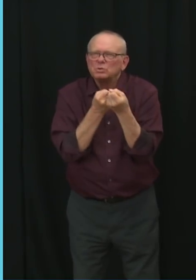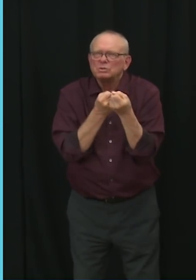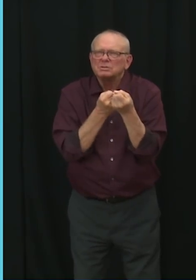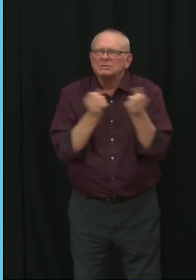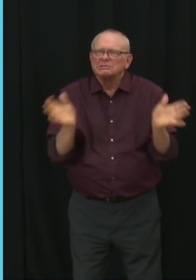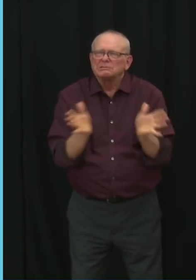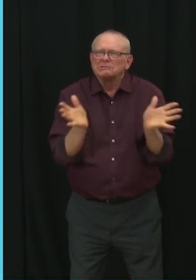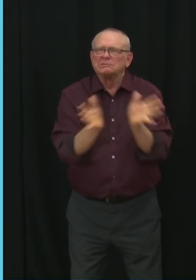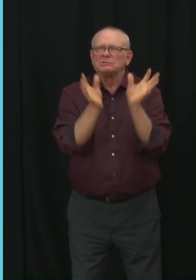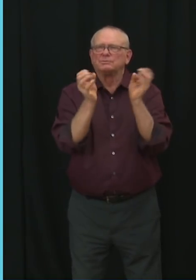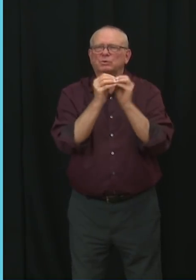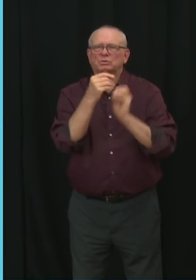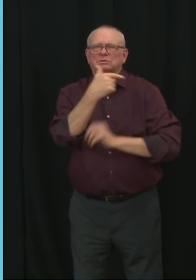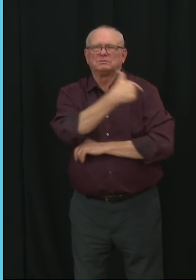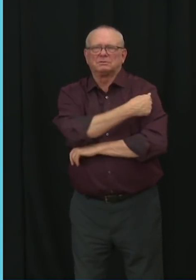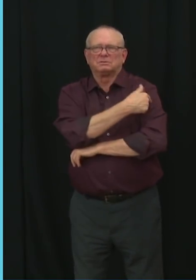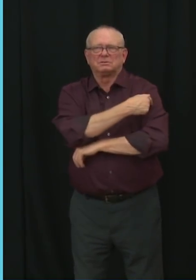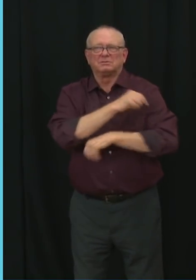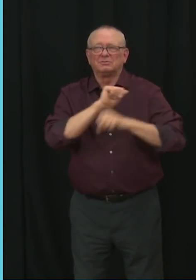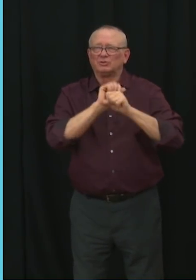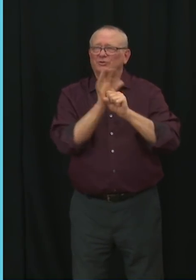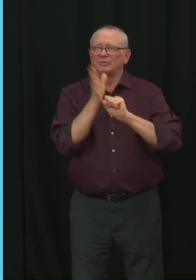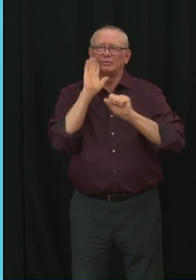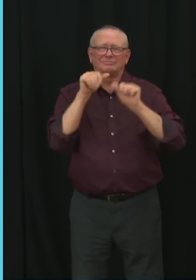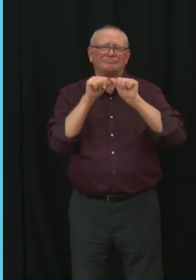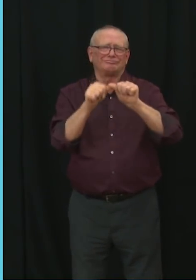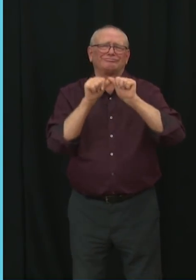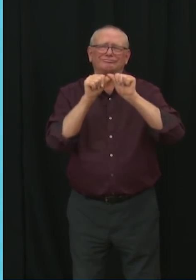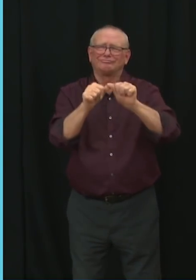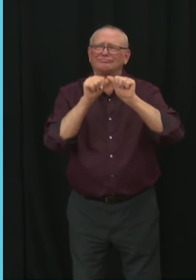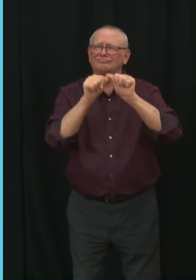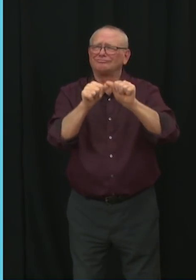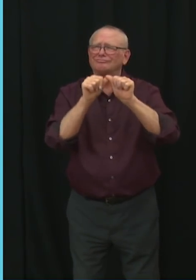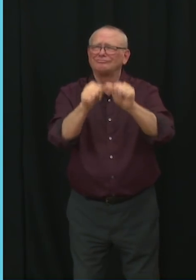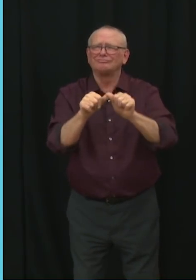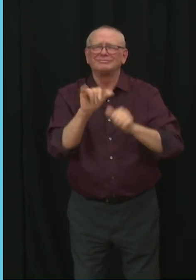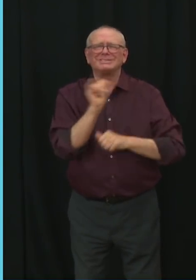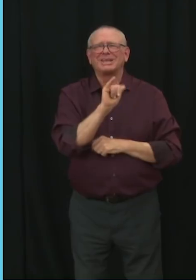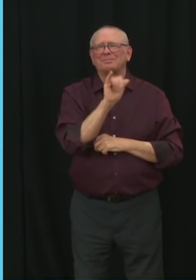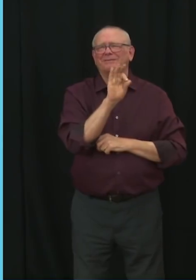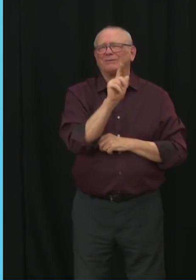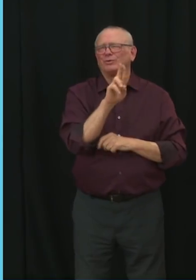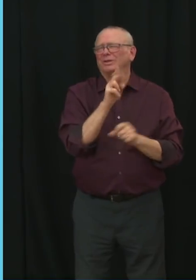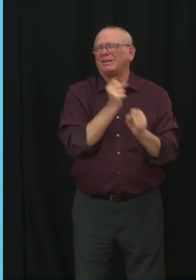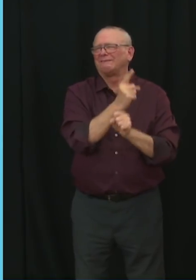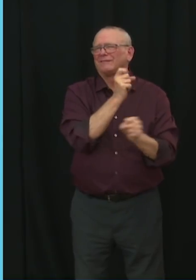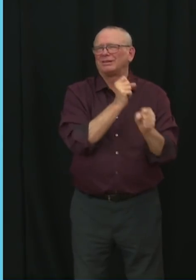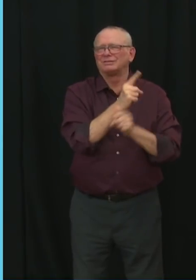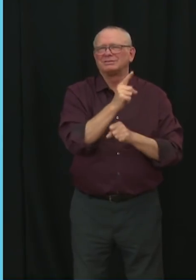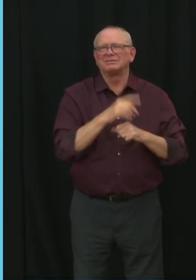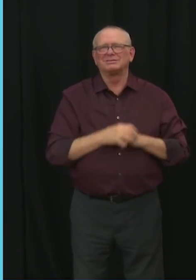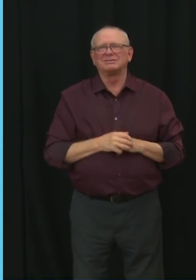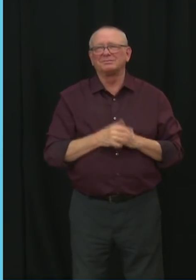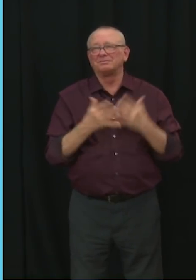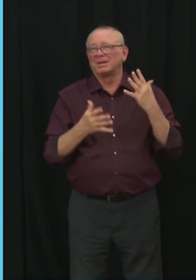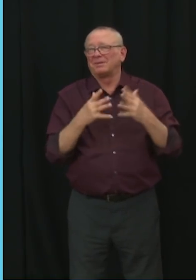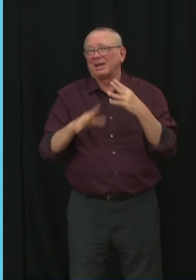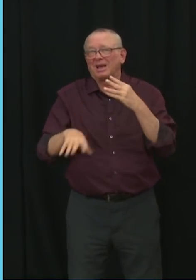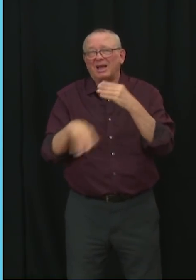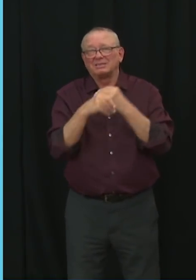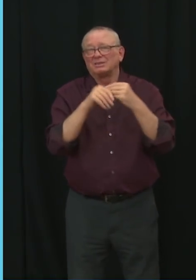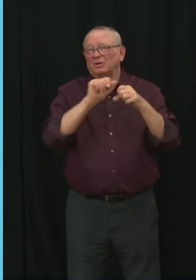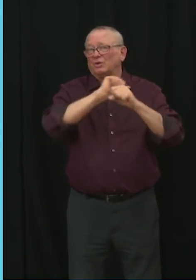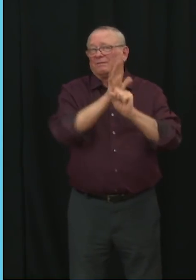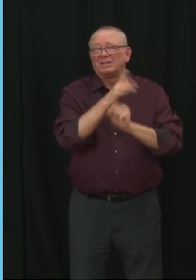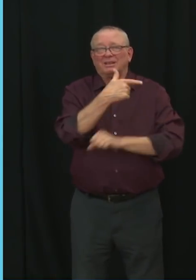to be with us for a long time. Just like people who get flu vaccines will likely need to get COVID vaccines. Thanks, Minister. Turns